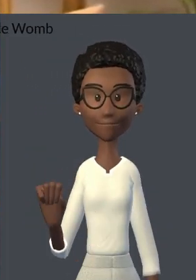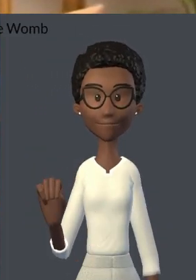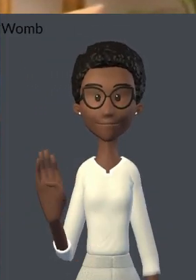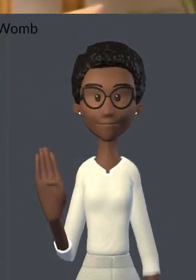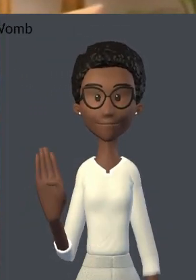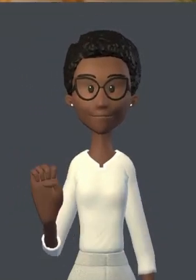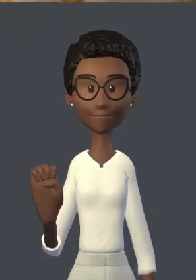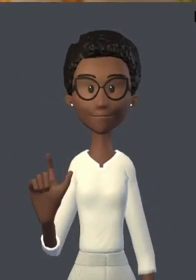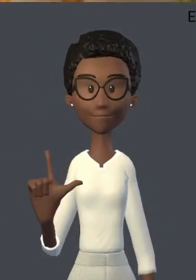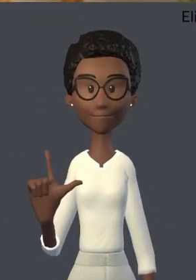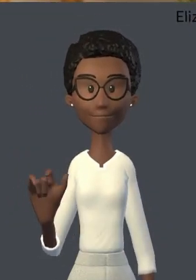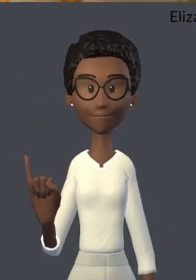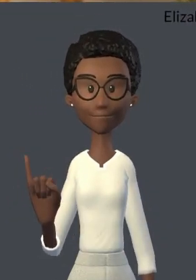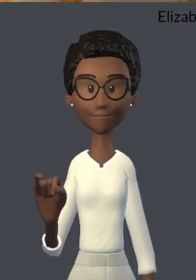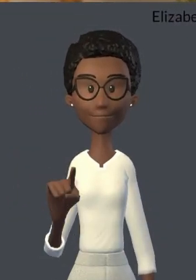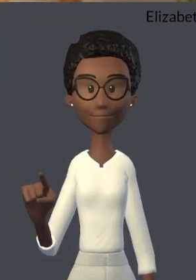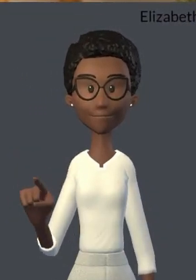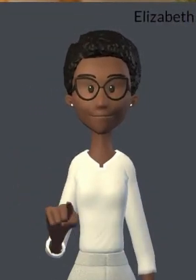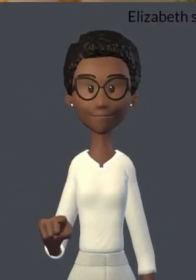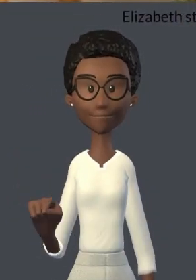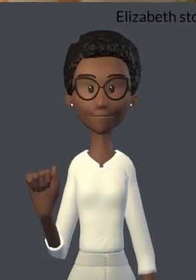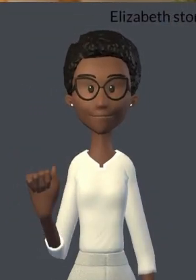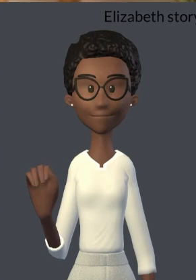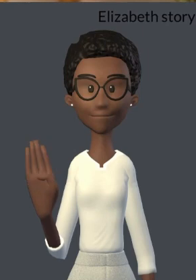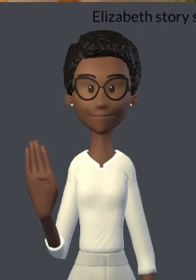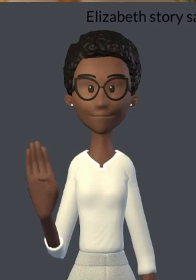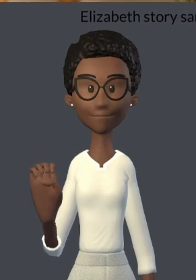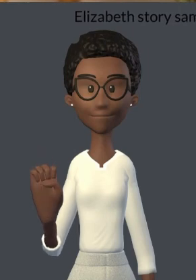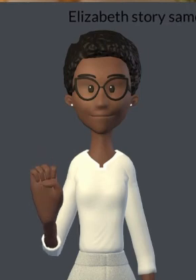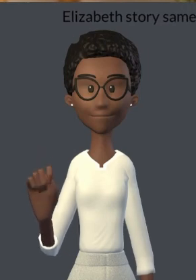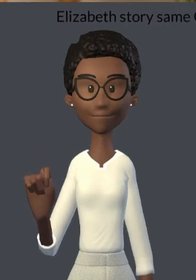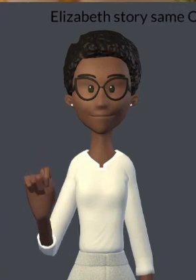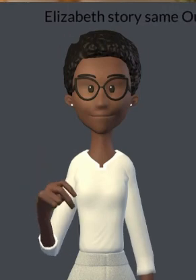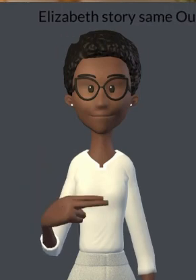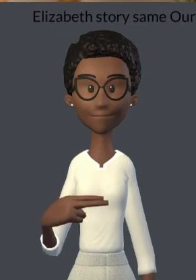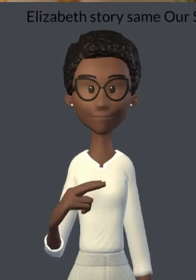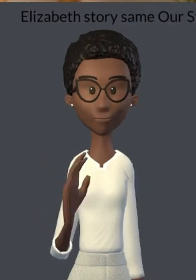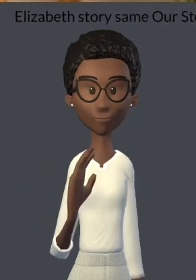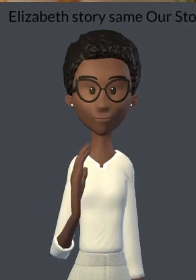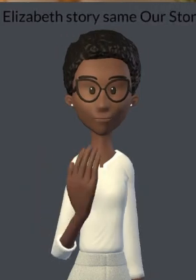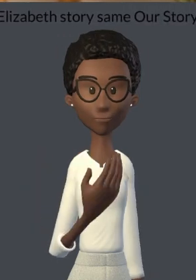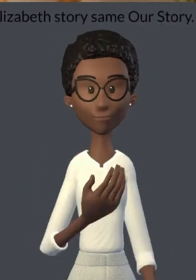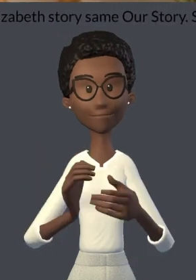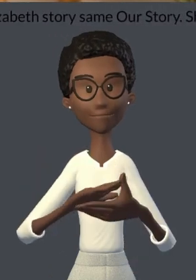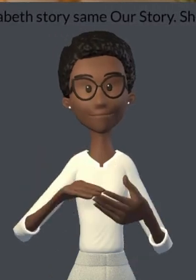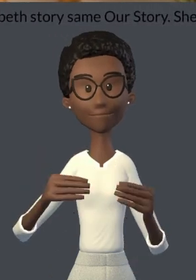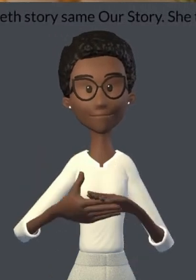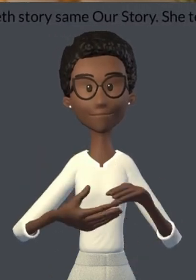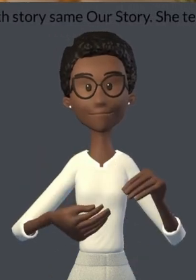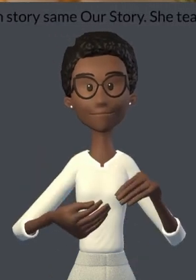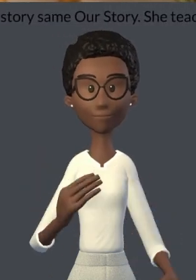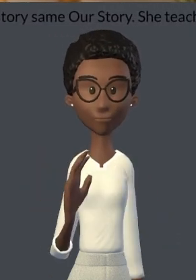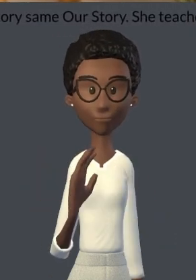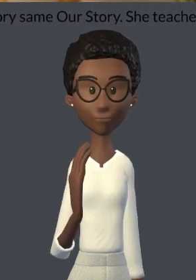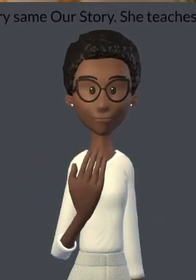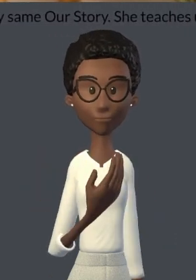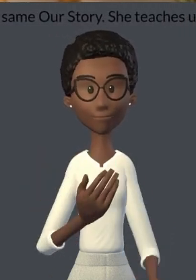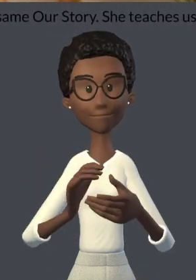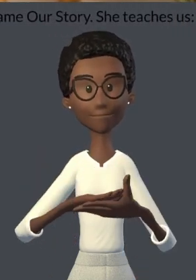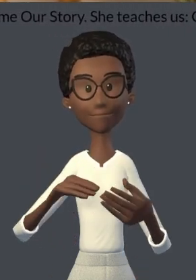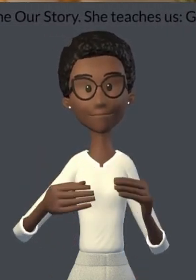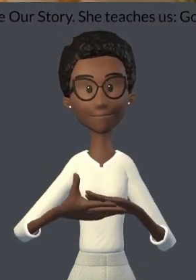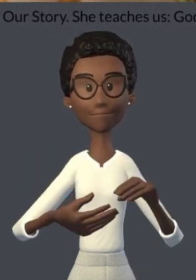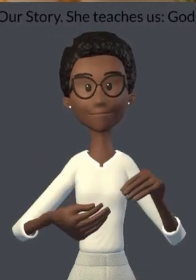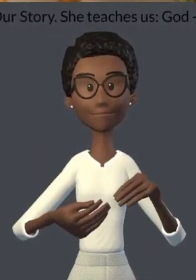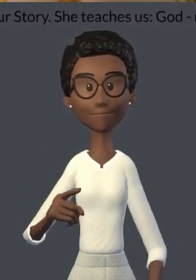Elizabeth's story is our story. She teaches us that God doesn't operate on our timeline. Delay is not denial.